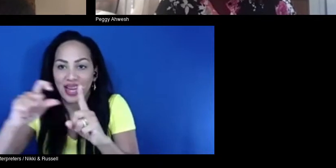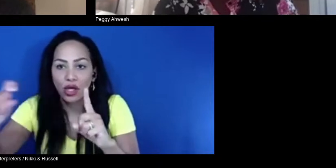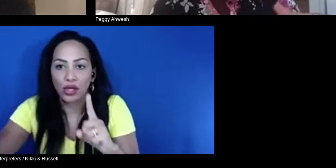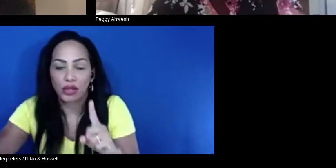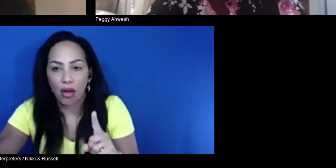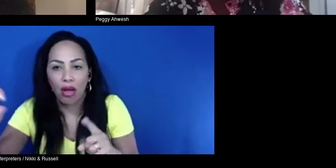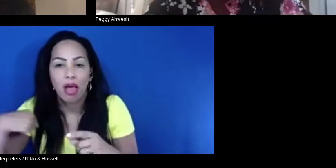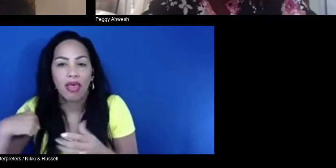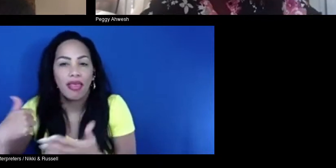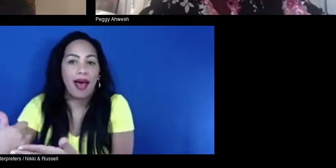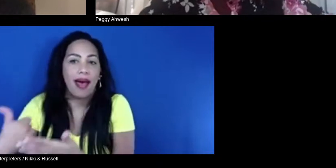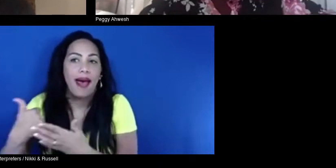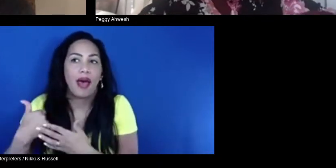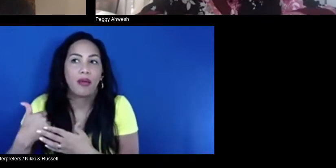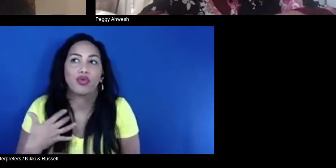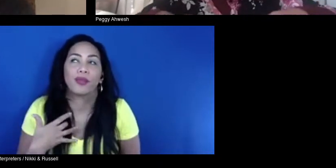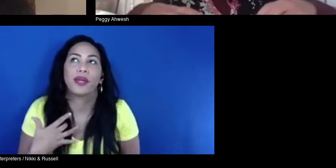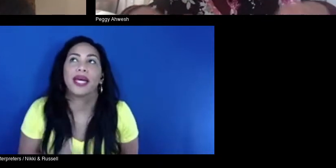mount a kind of